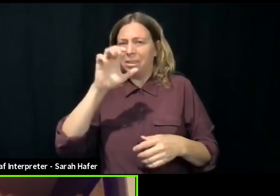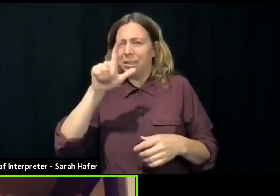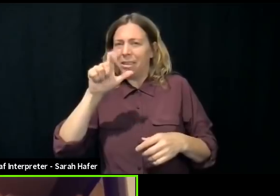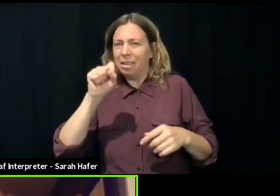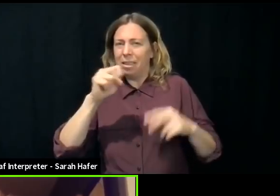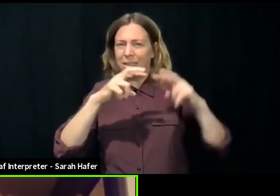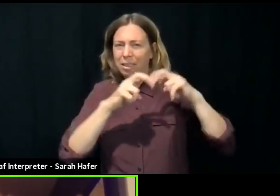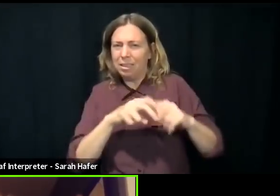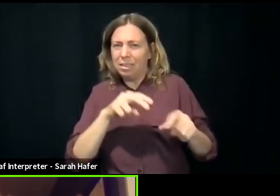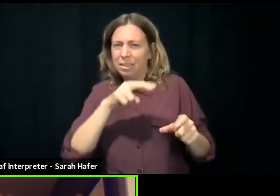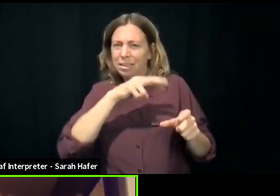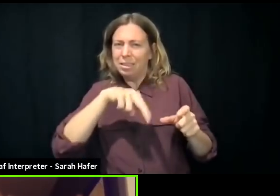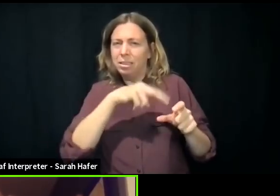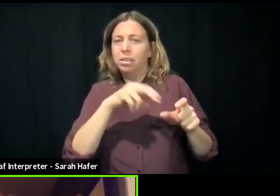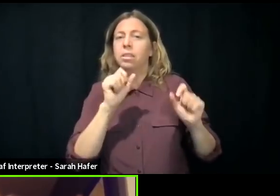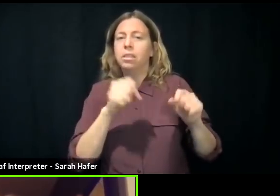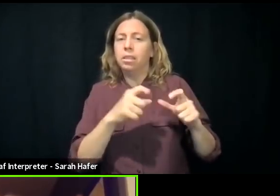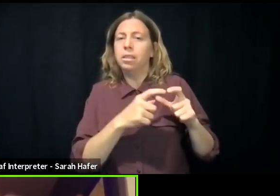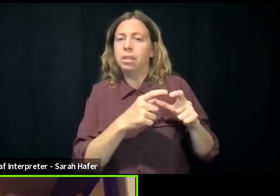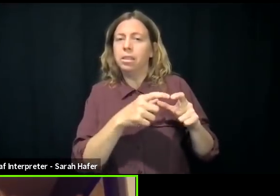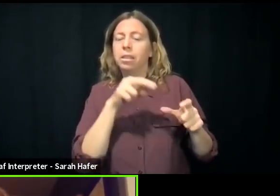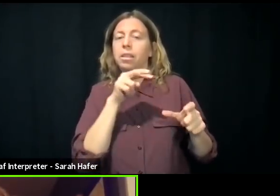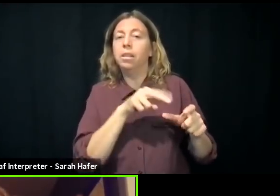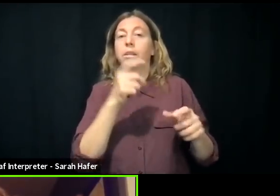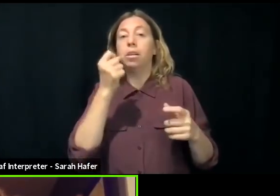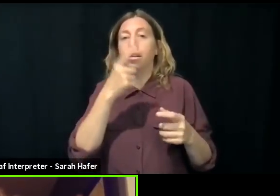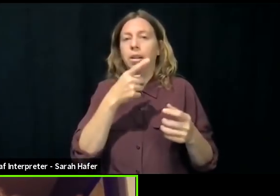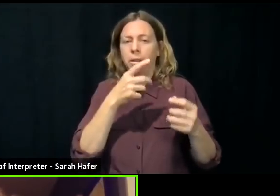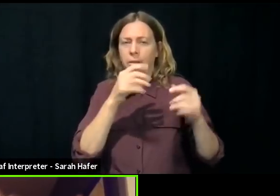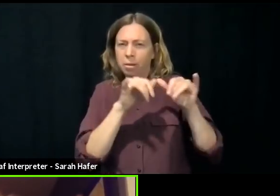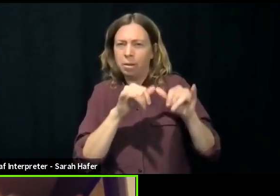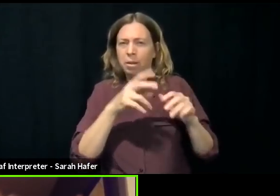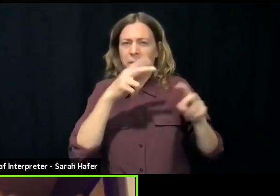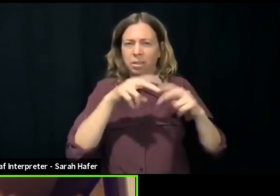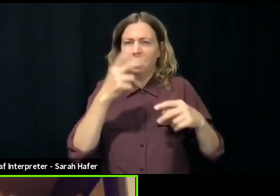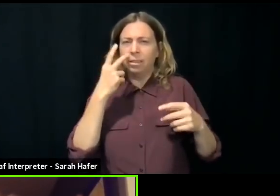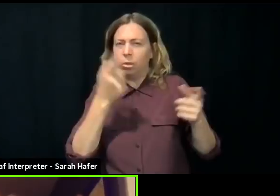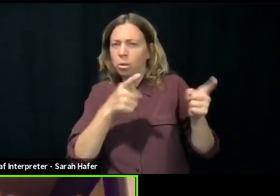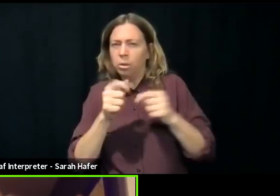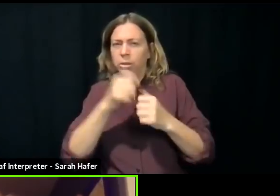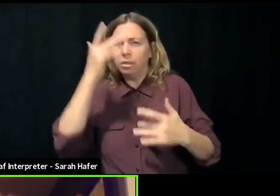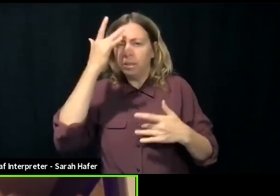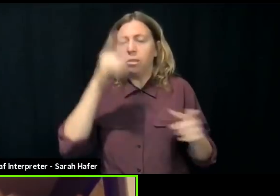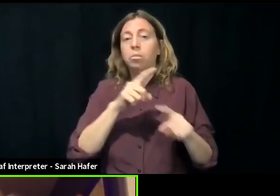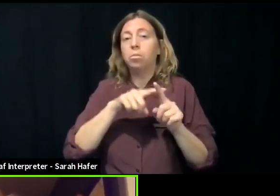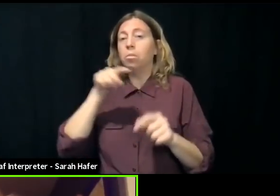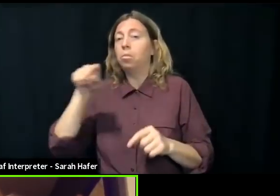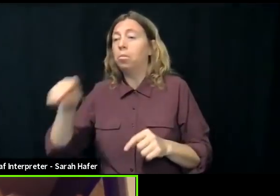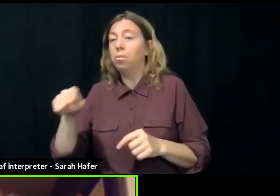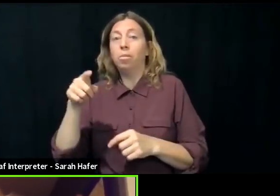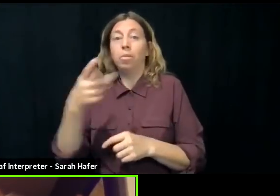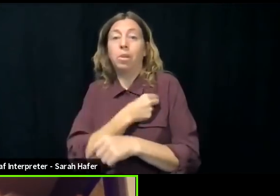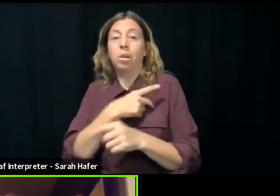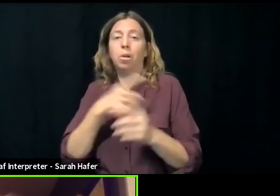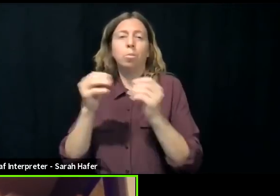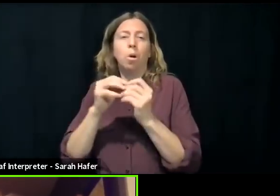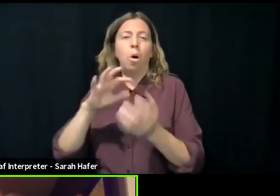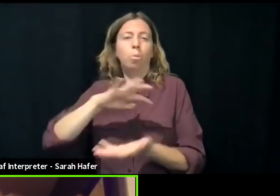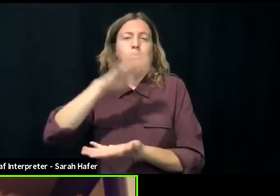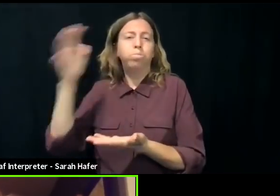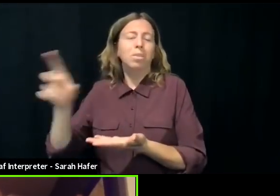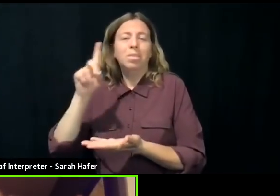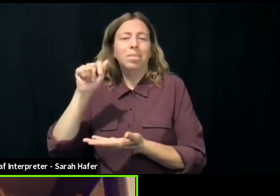more data about how effective vaccines are. Right now we have data out about 7 or 8 months that they still work as almost as well